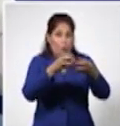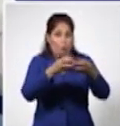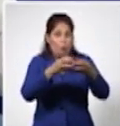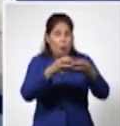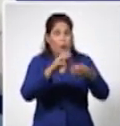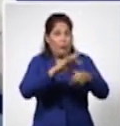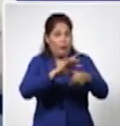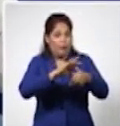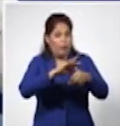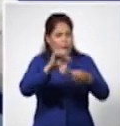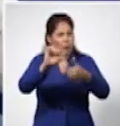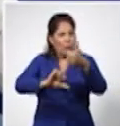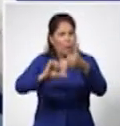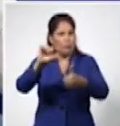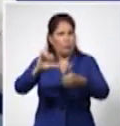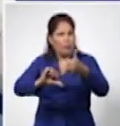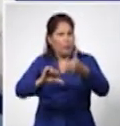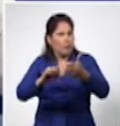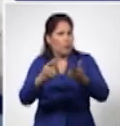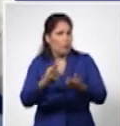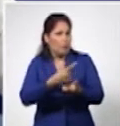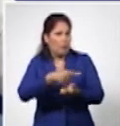19 of the 35, or